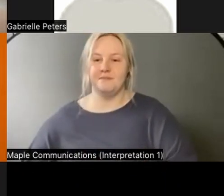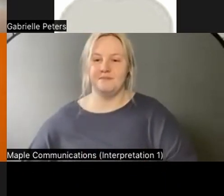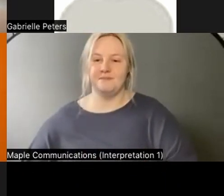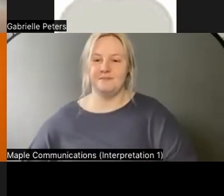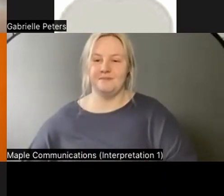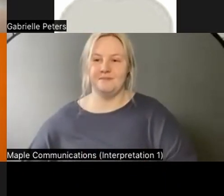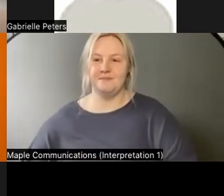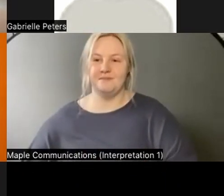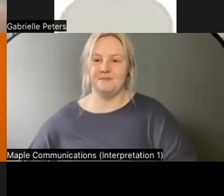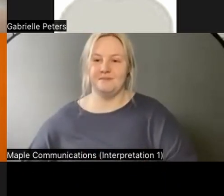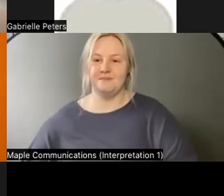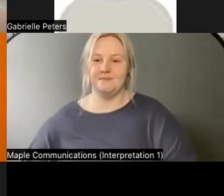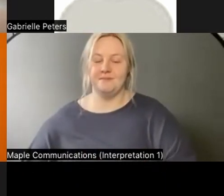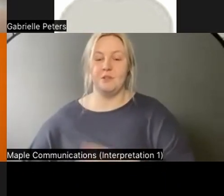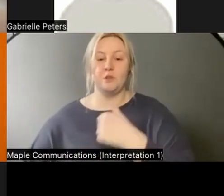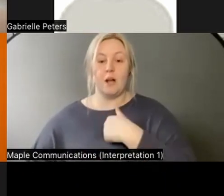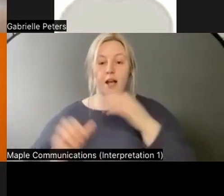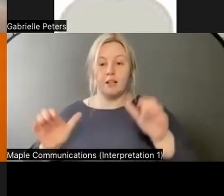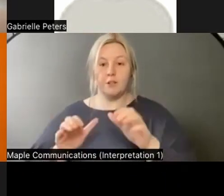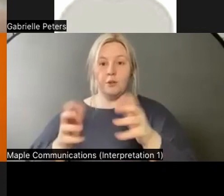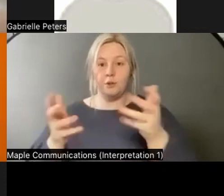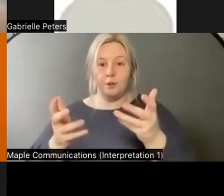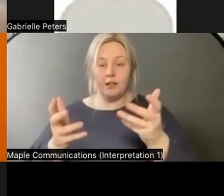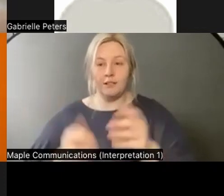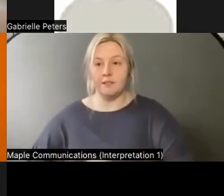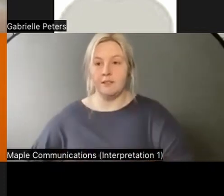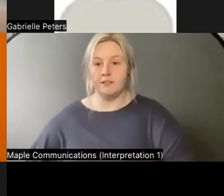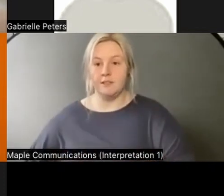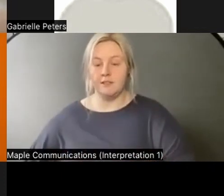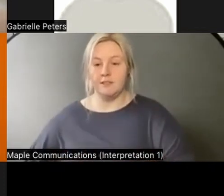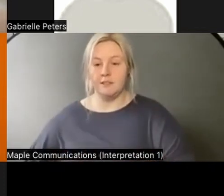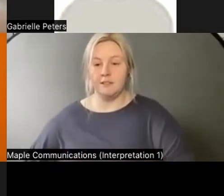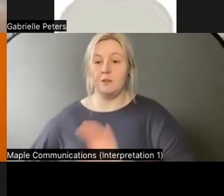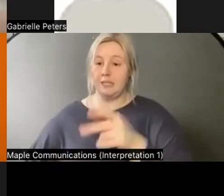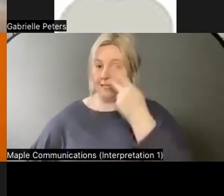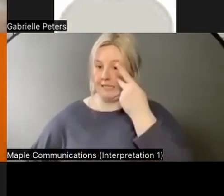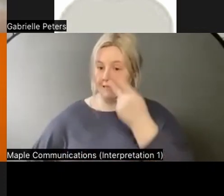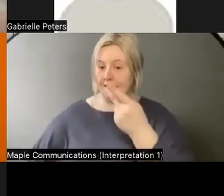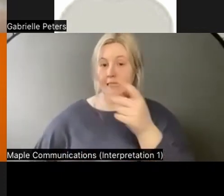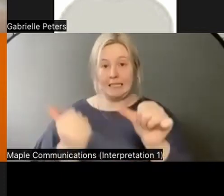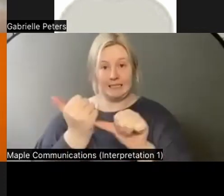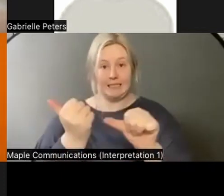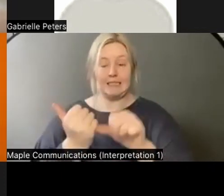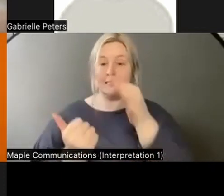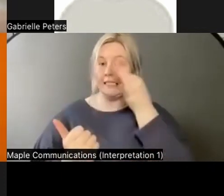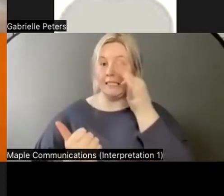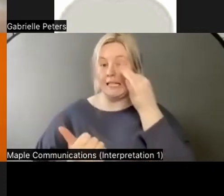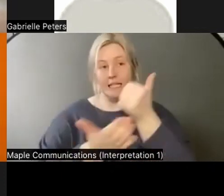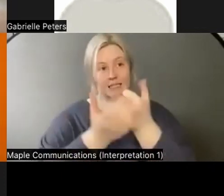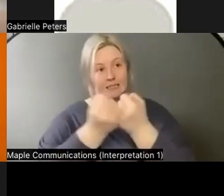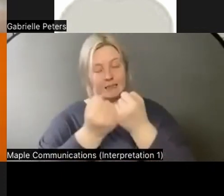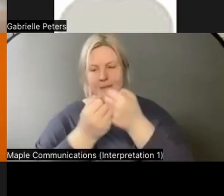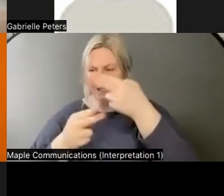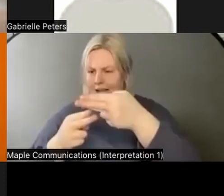what I will do is, and there is her assistant, whose name I don't know, but